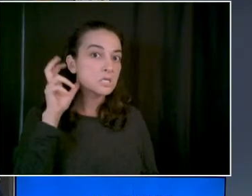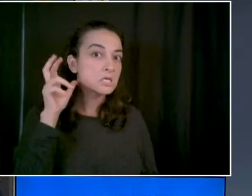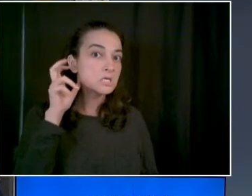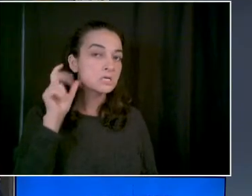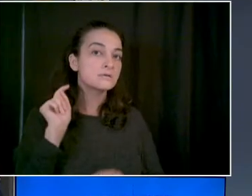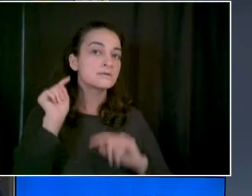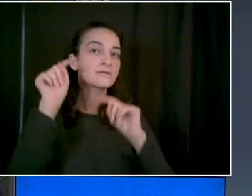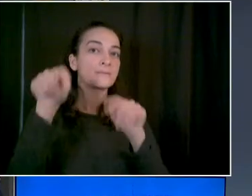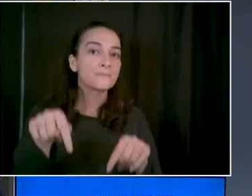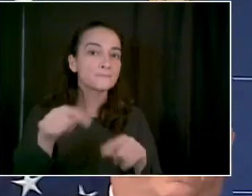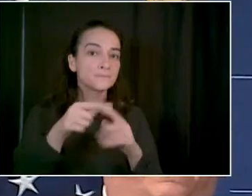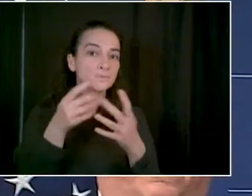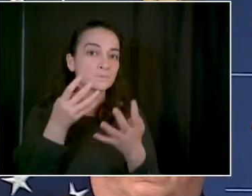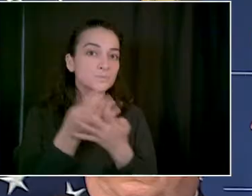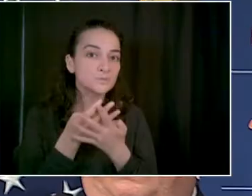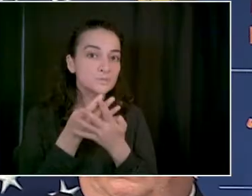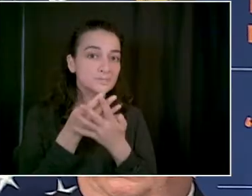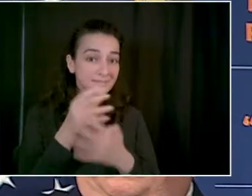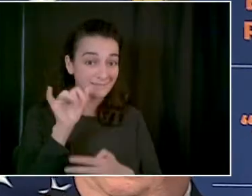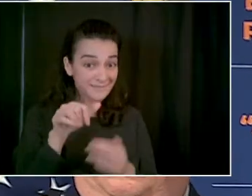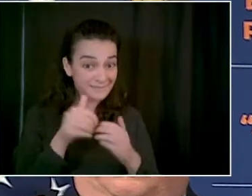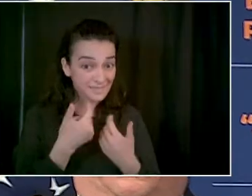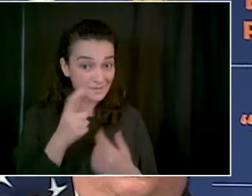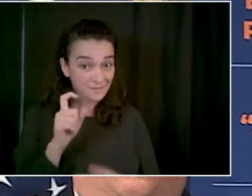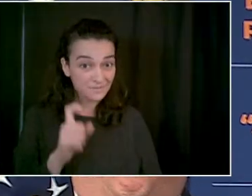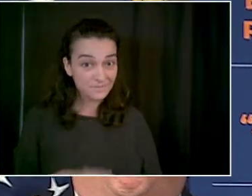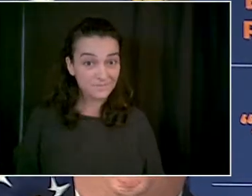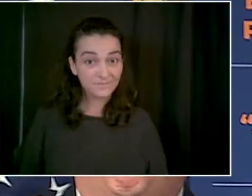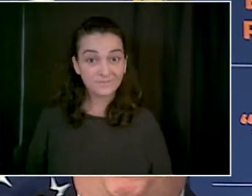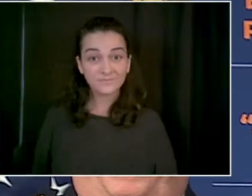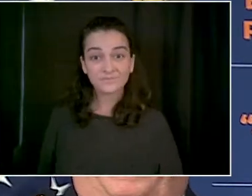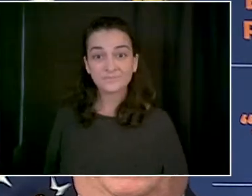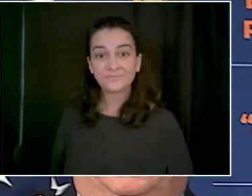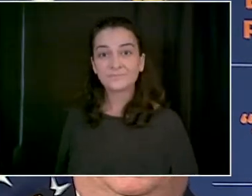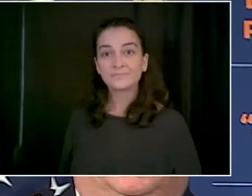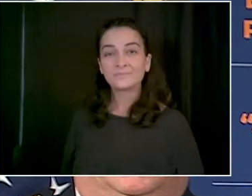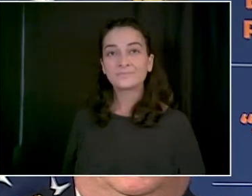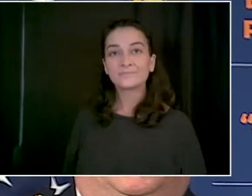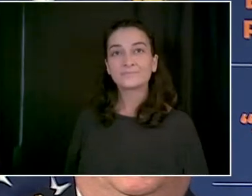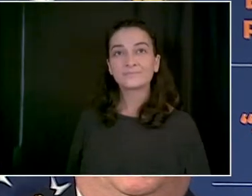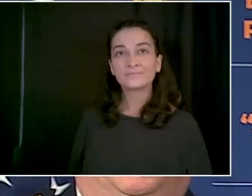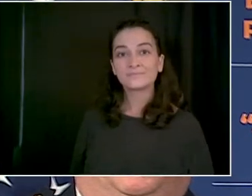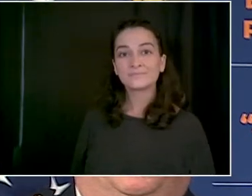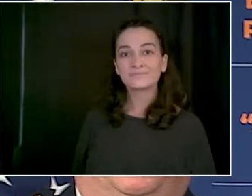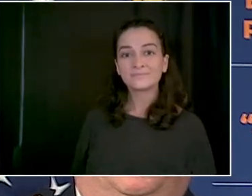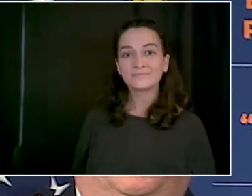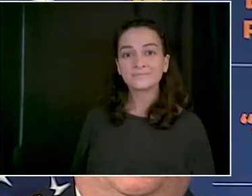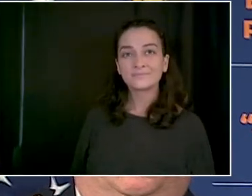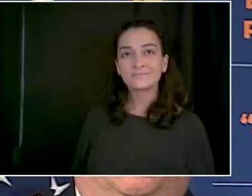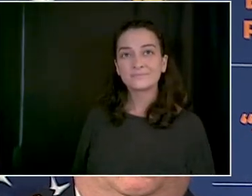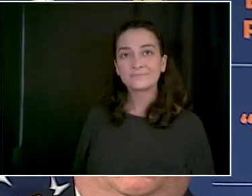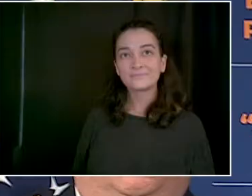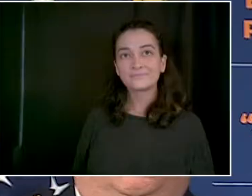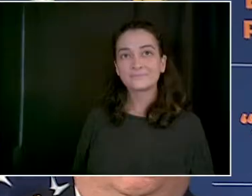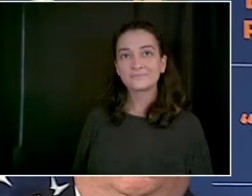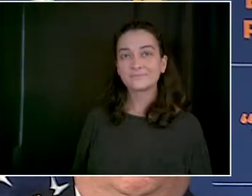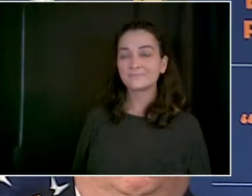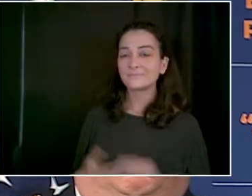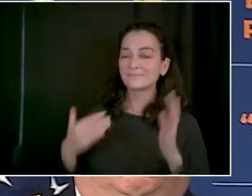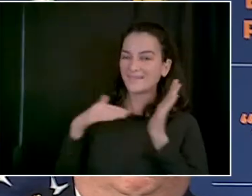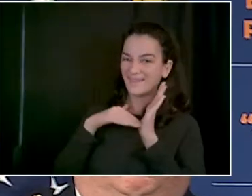one. We do not notify ICE when we make an arrest, and we have a very